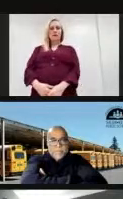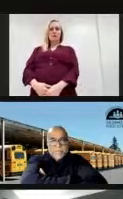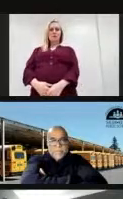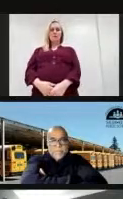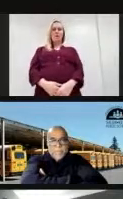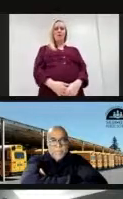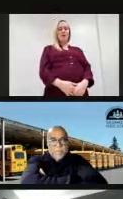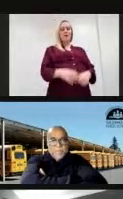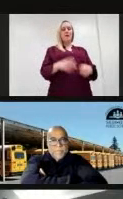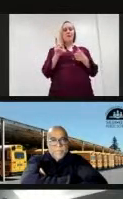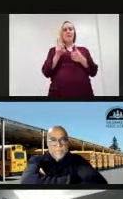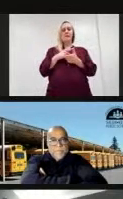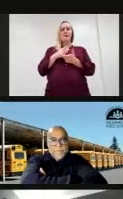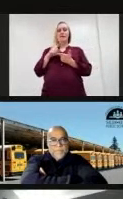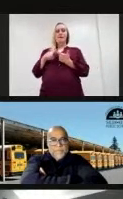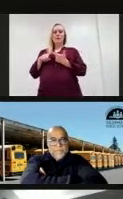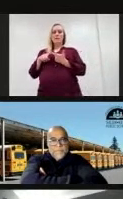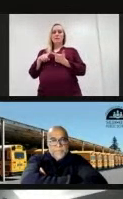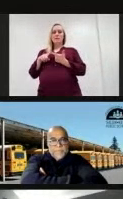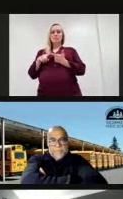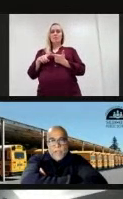And then